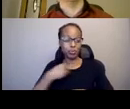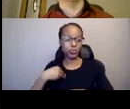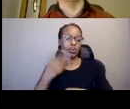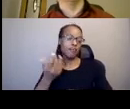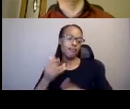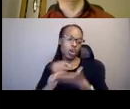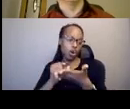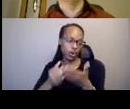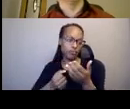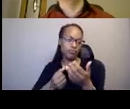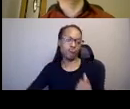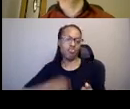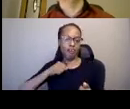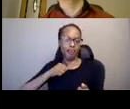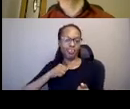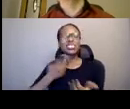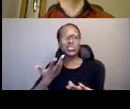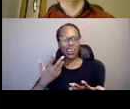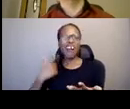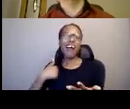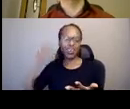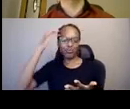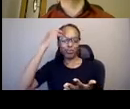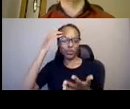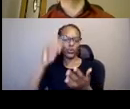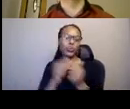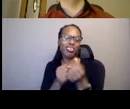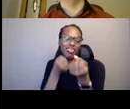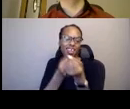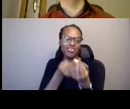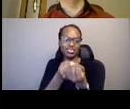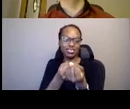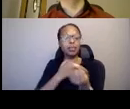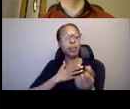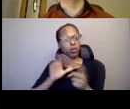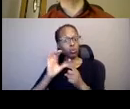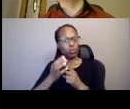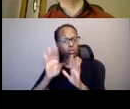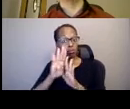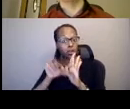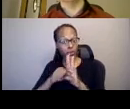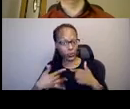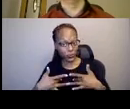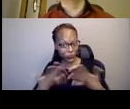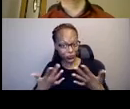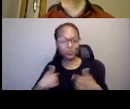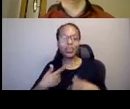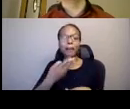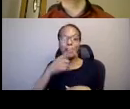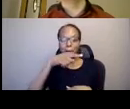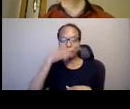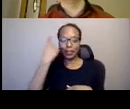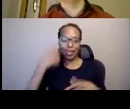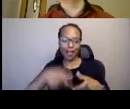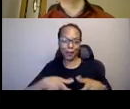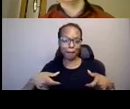about advocacy. For my cultural background, I am a black belt in karate, and I'm